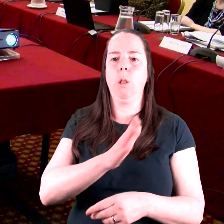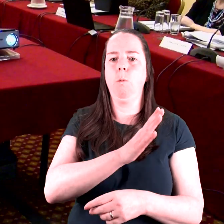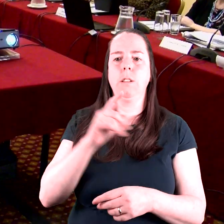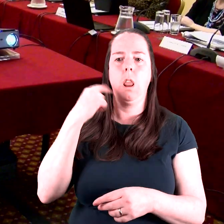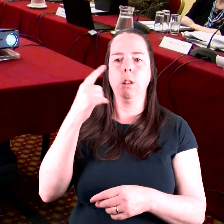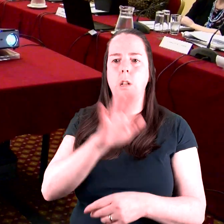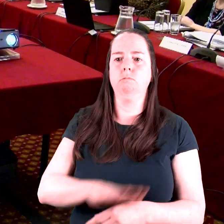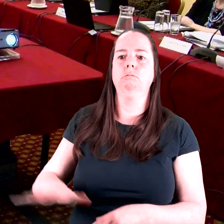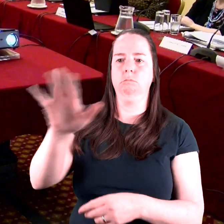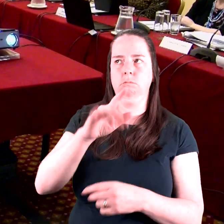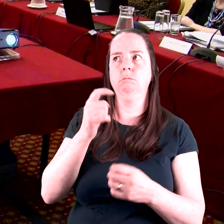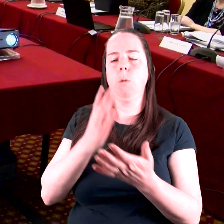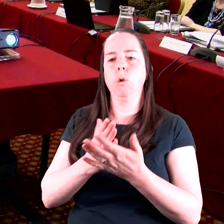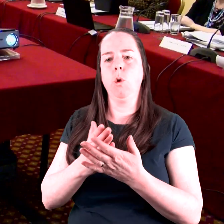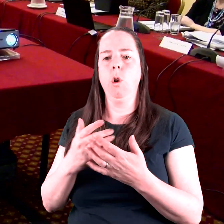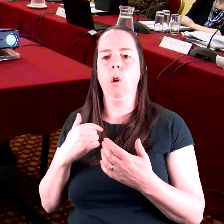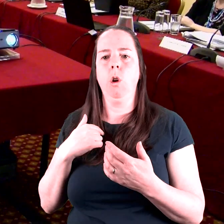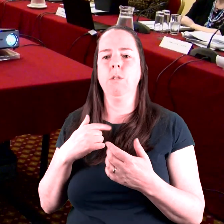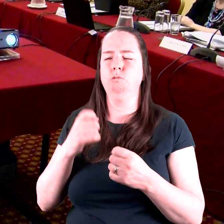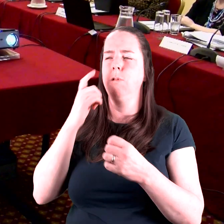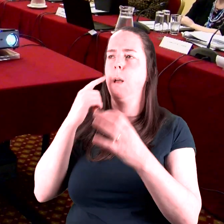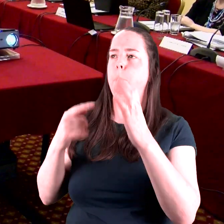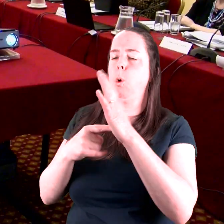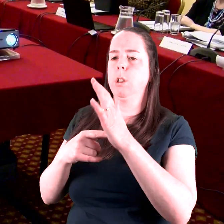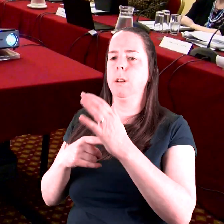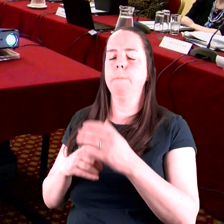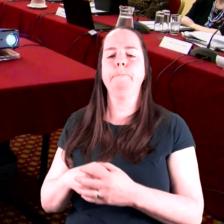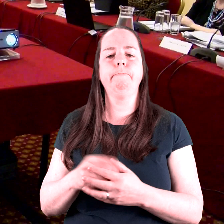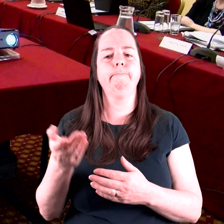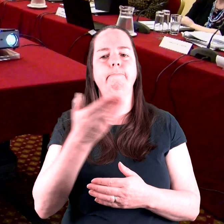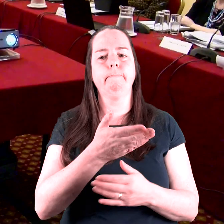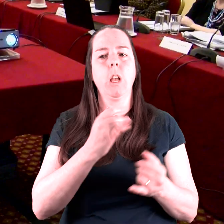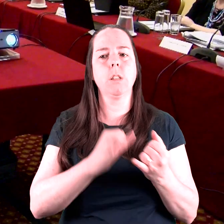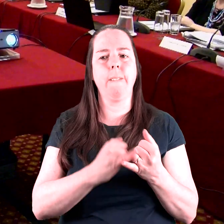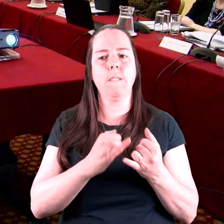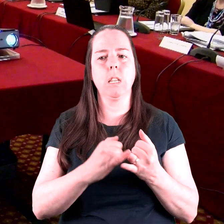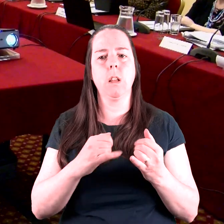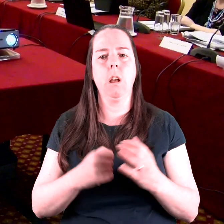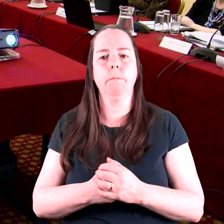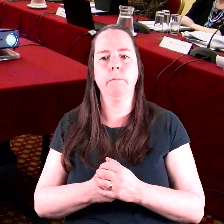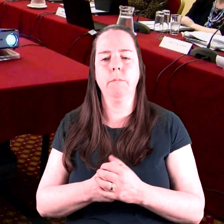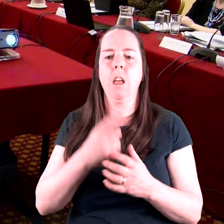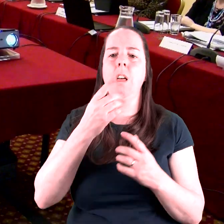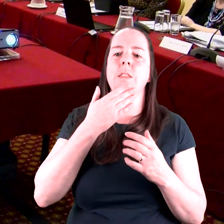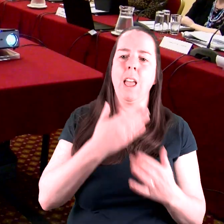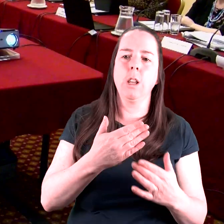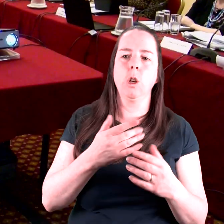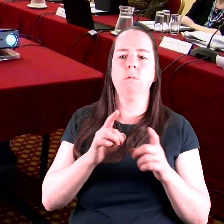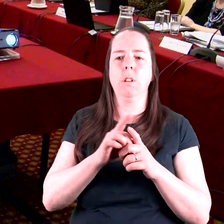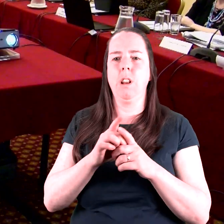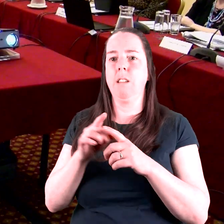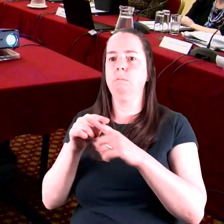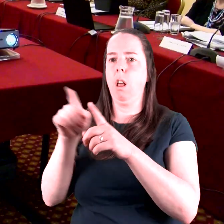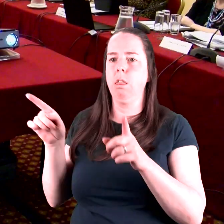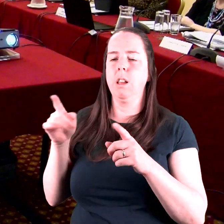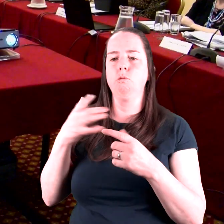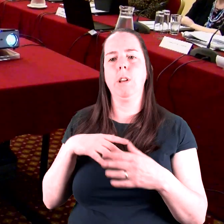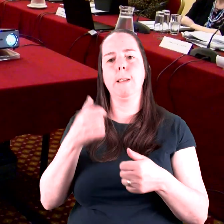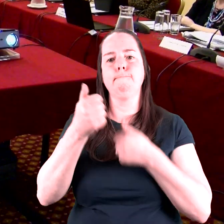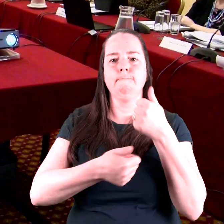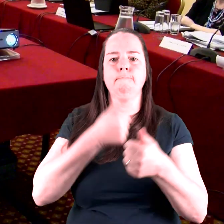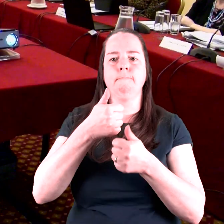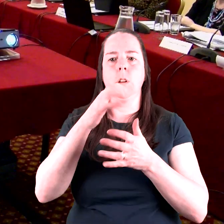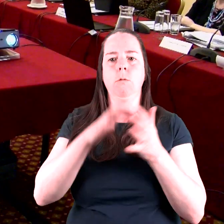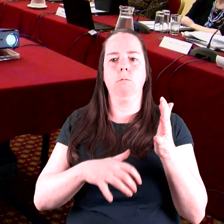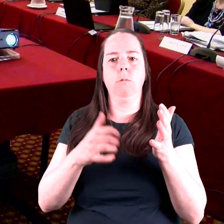South West London, I'm sure we are. So I think that's really important. Sukhvinder. Thank you. Like others, I